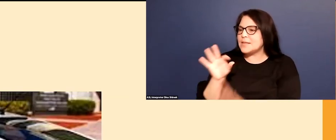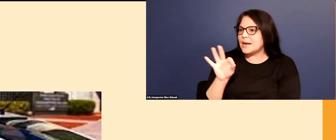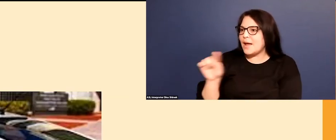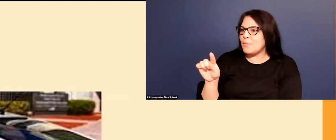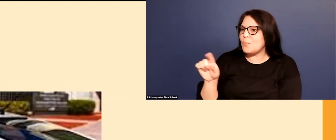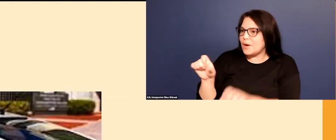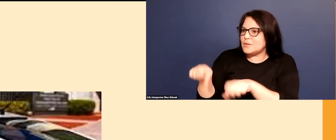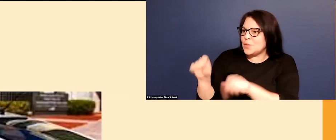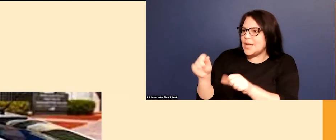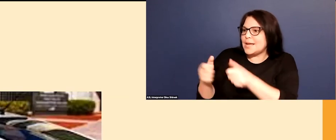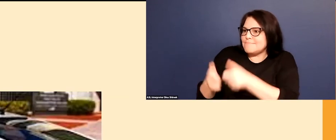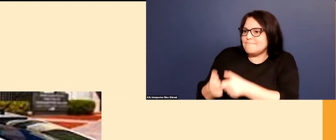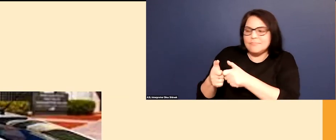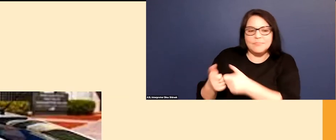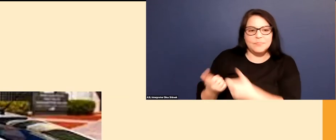911.